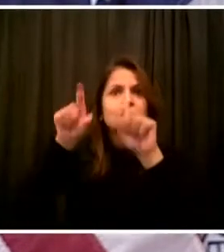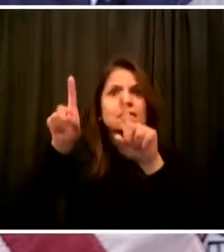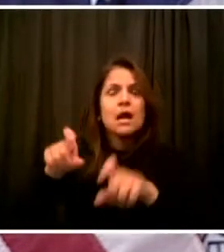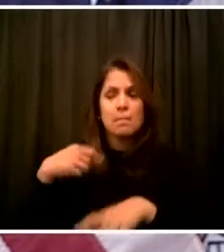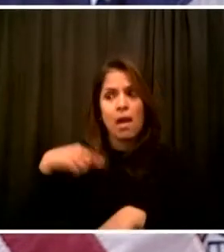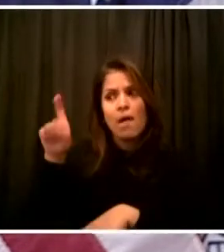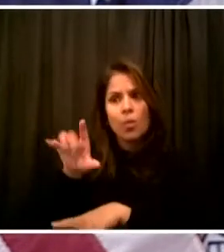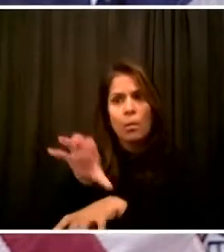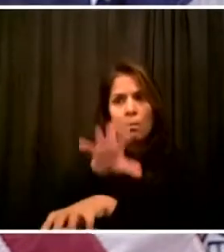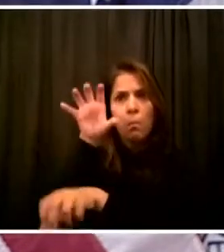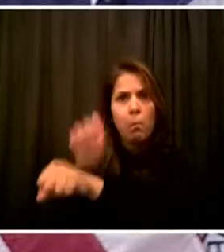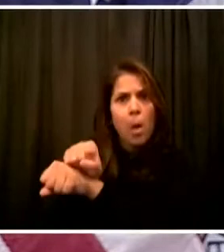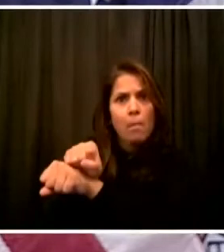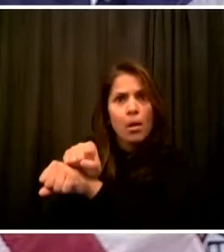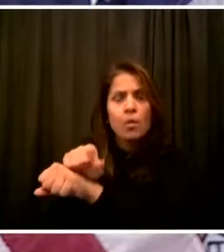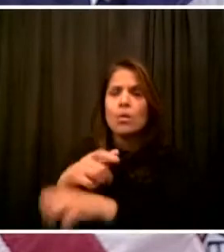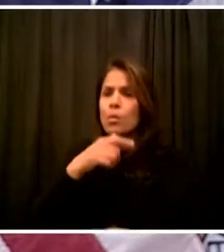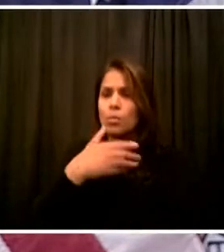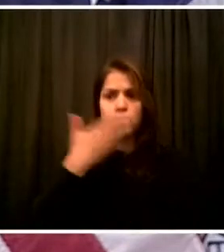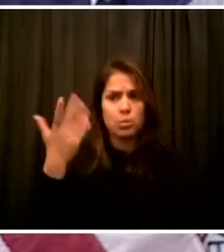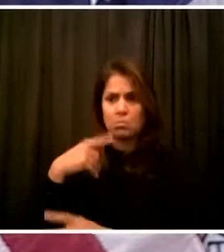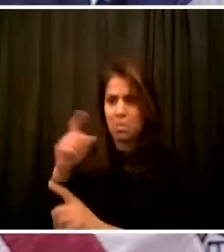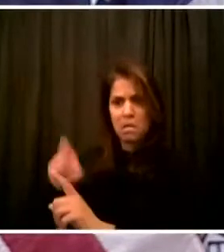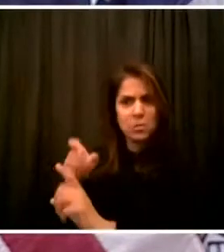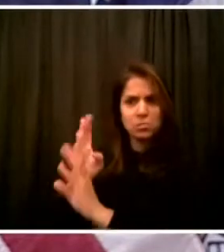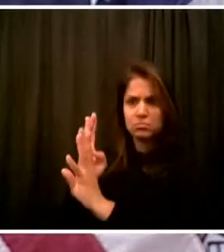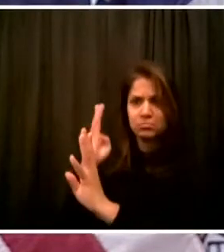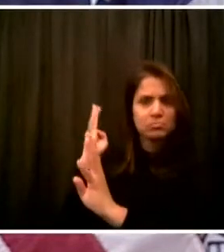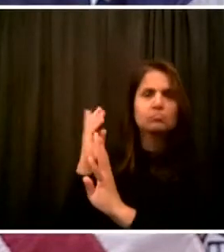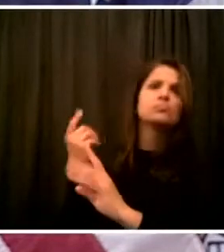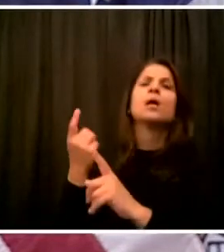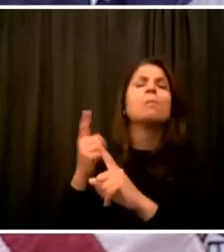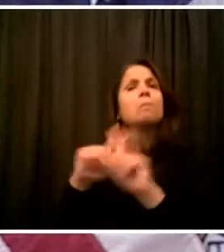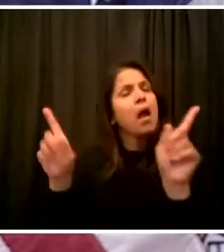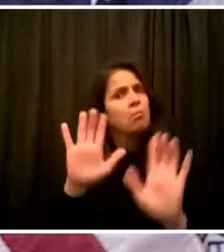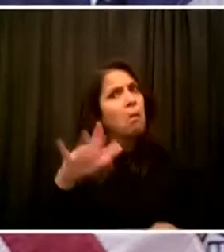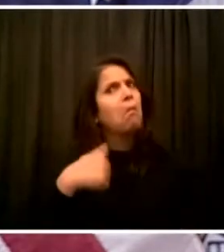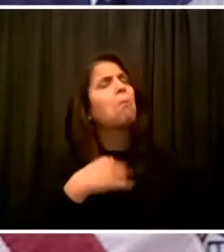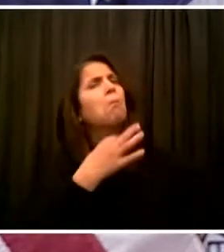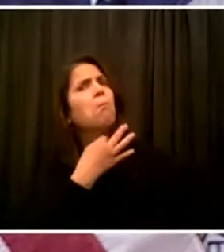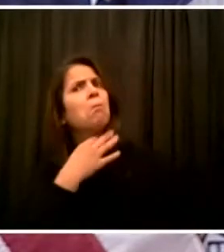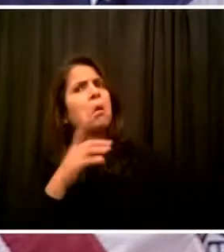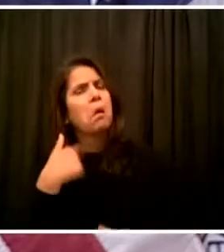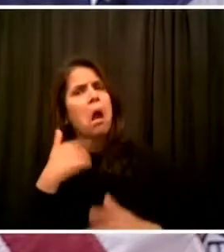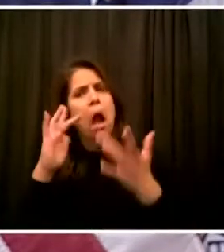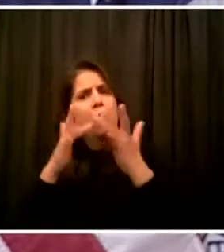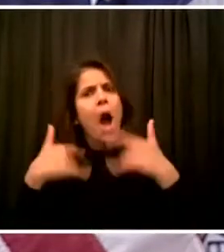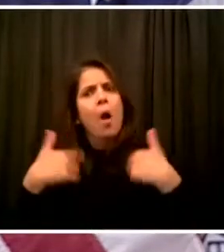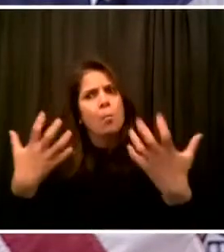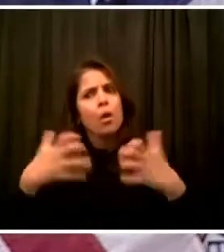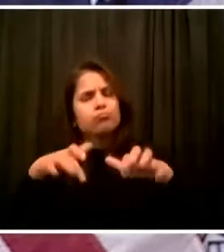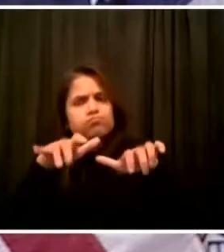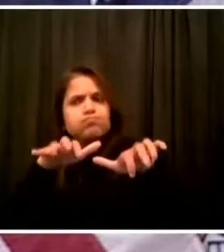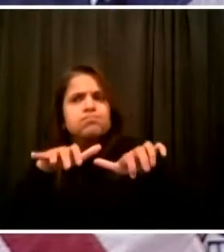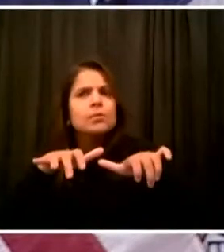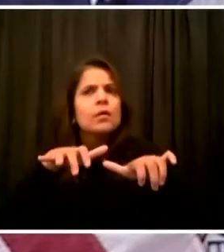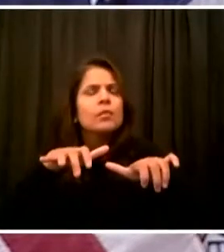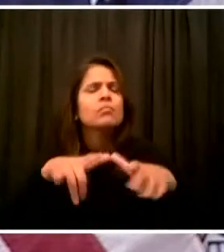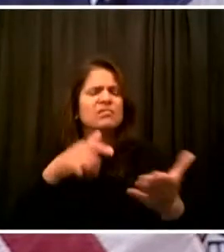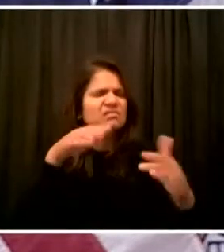impossible online to get an appointment. And with regard to the 23 sites you have open, there are some